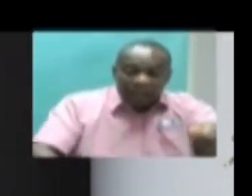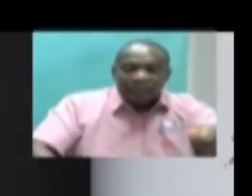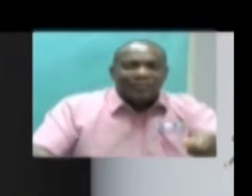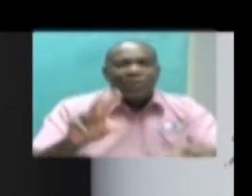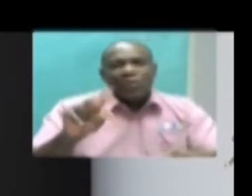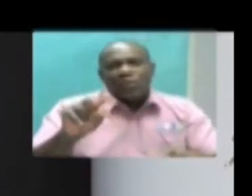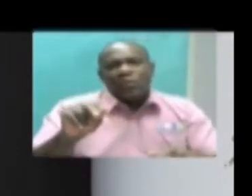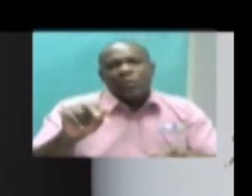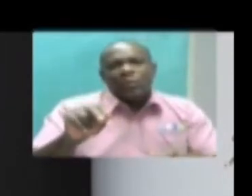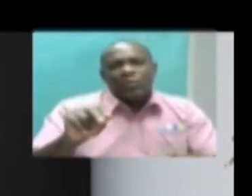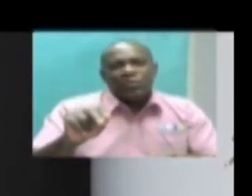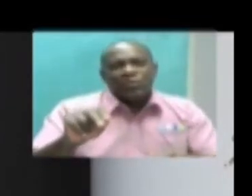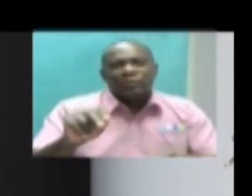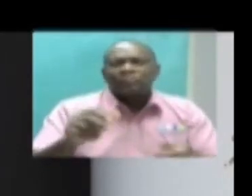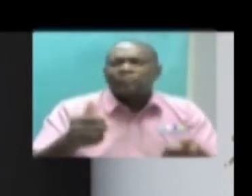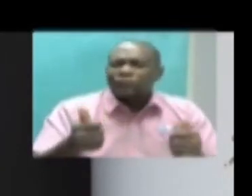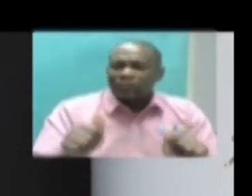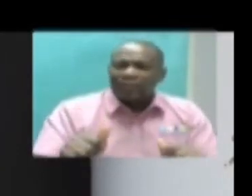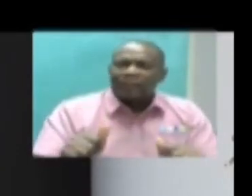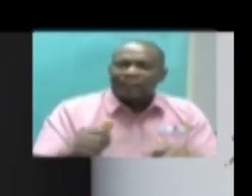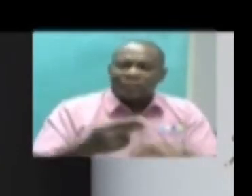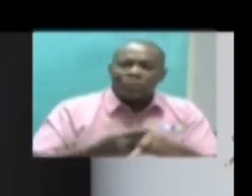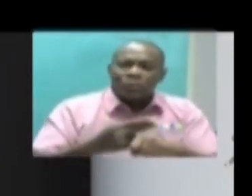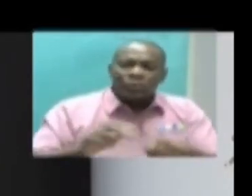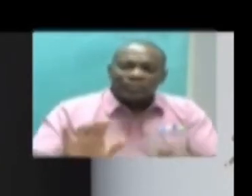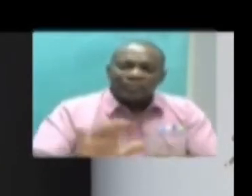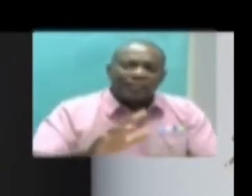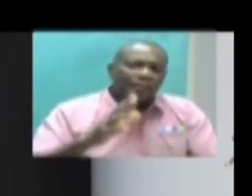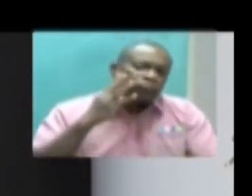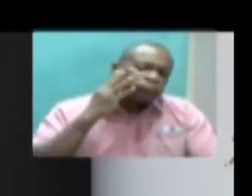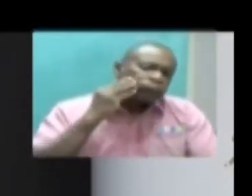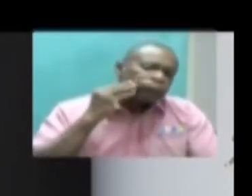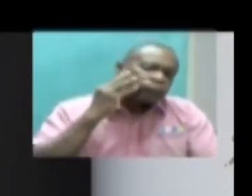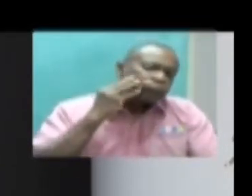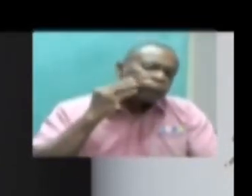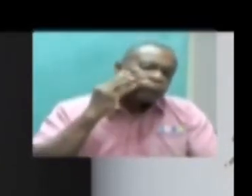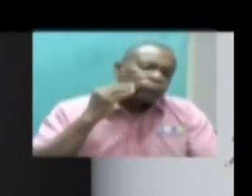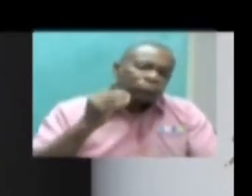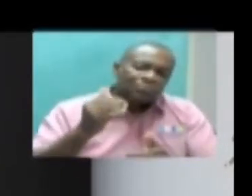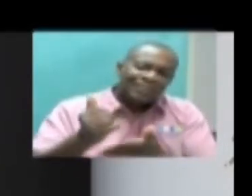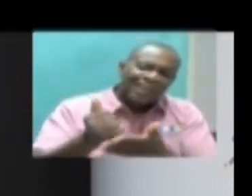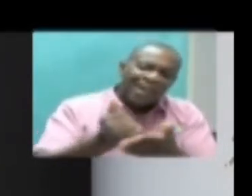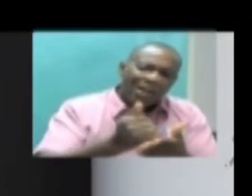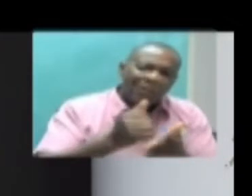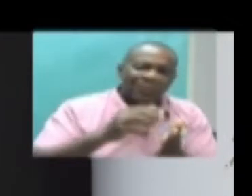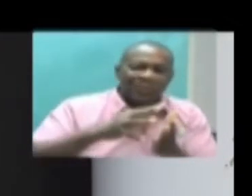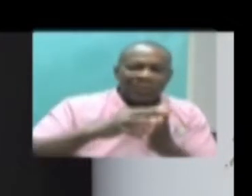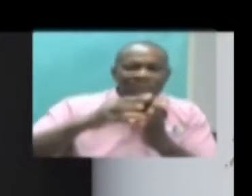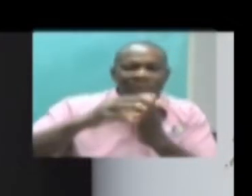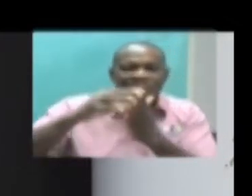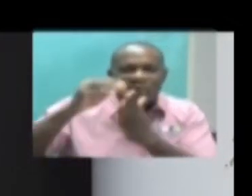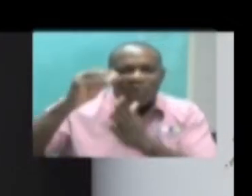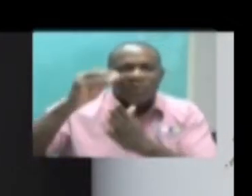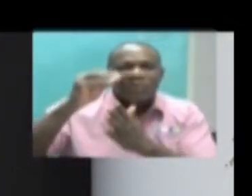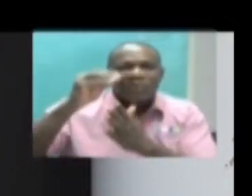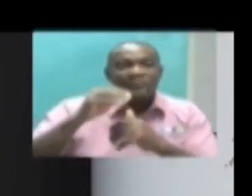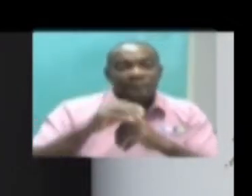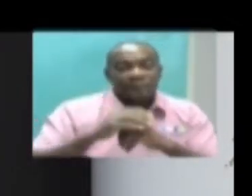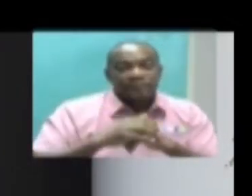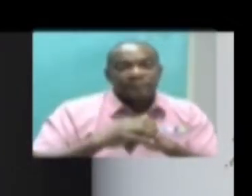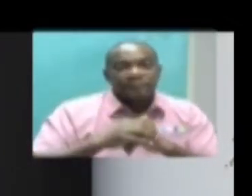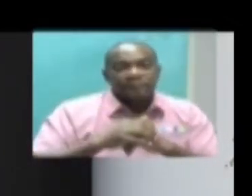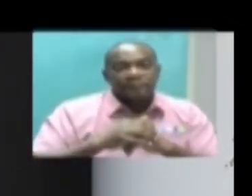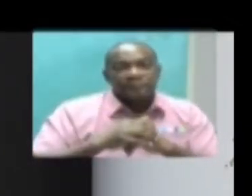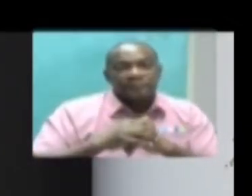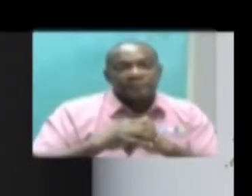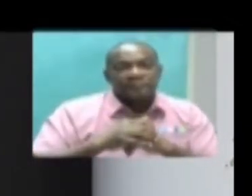child's experience to help them learn. Right. Yeah? Because halfway down the line, one of the difficulties with grooming is the complicity